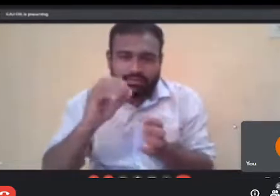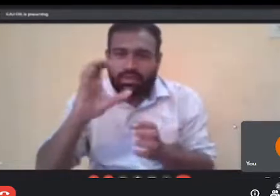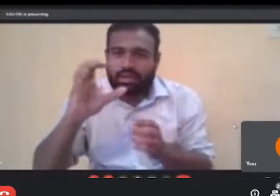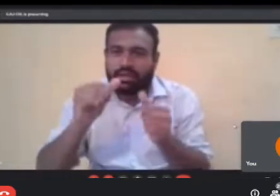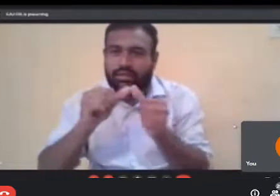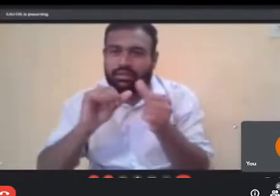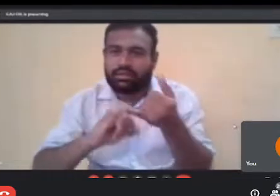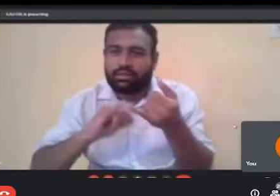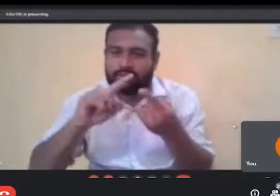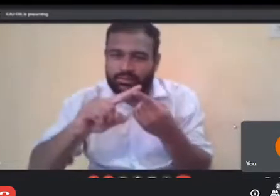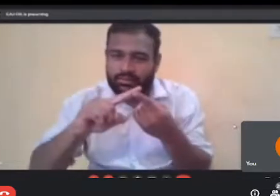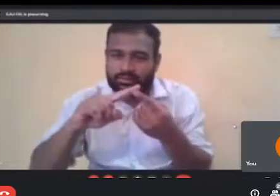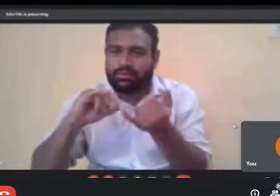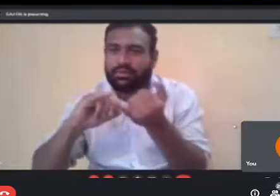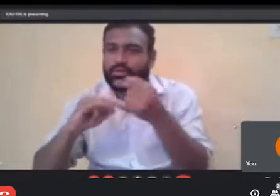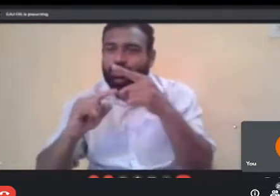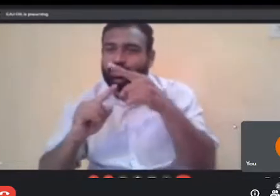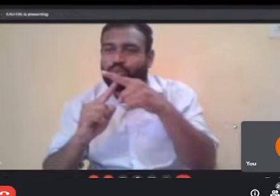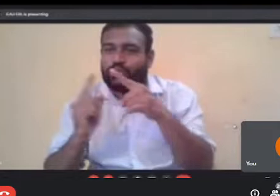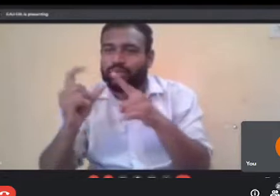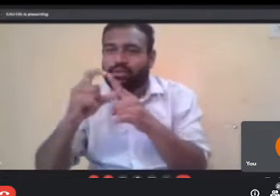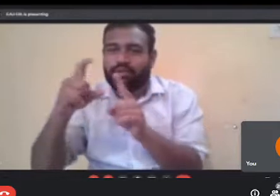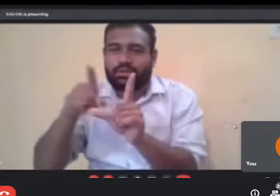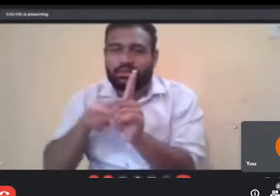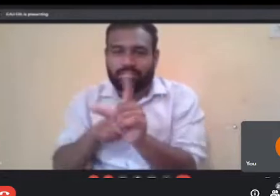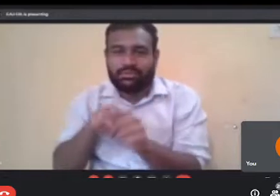MCS micro